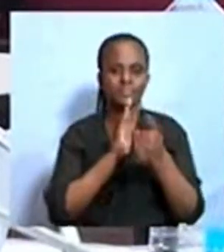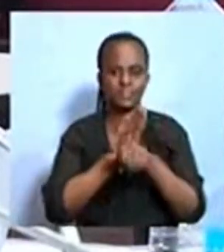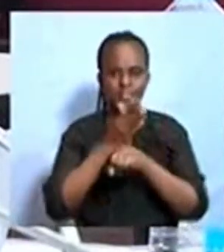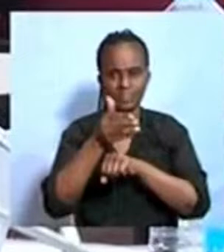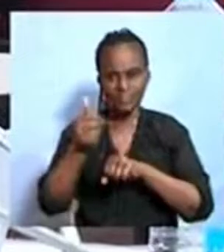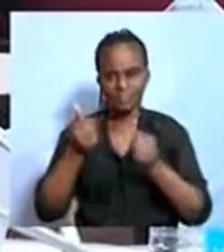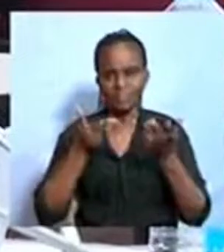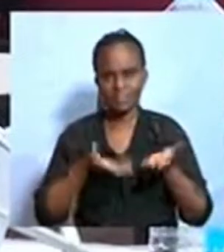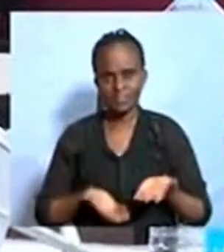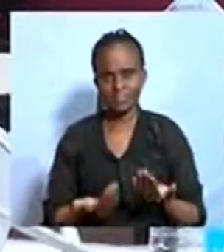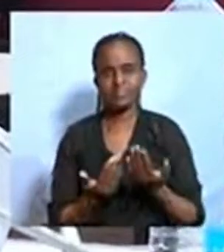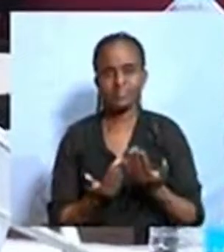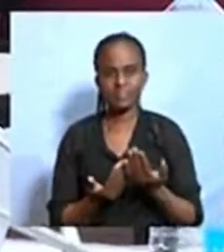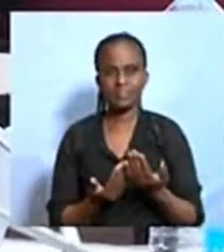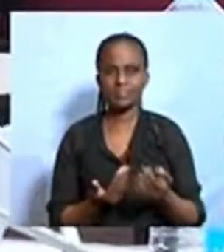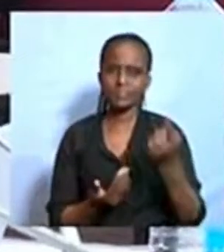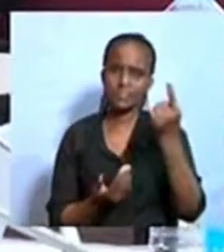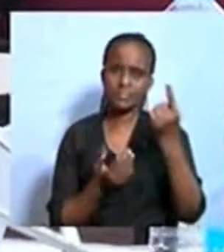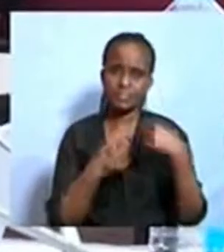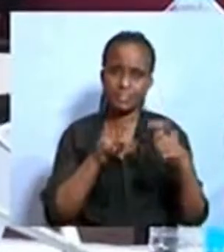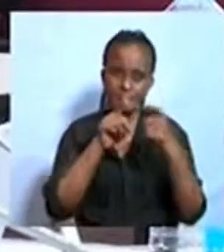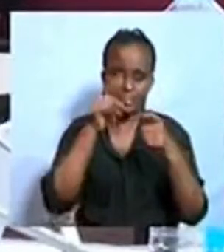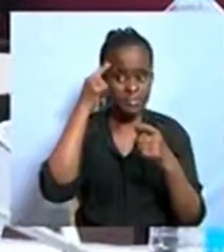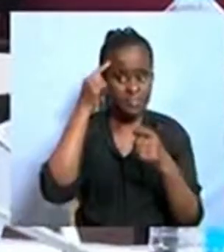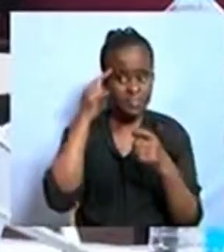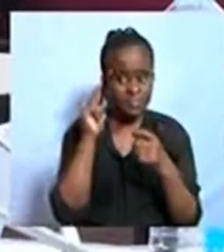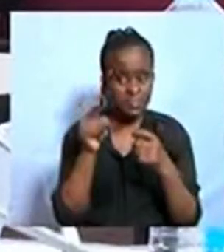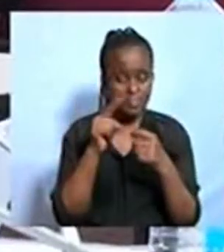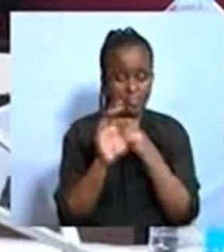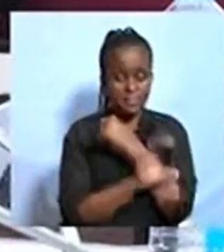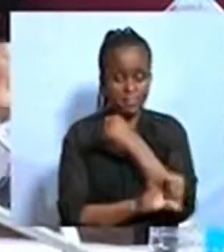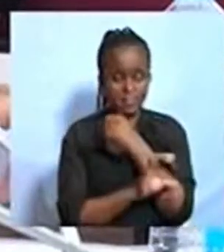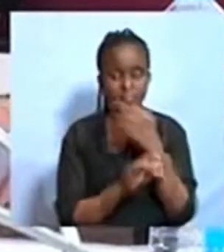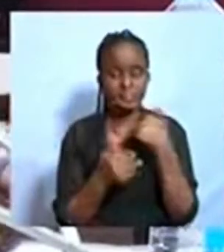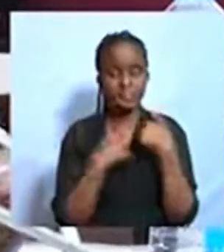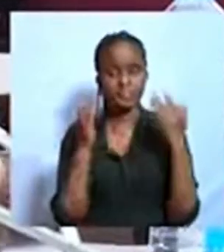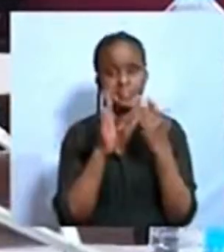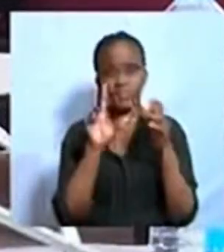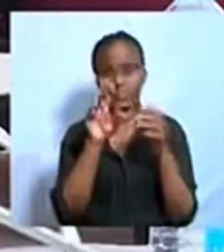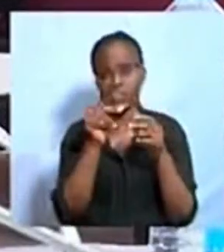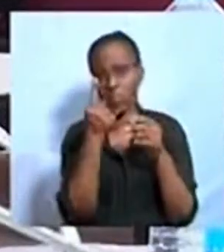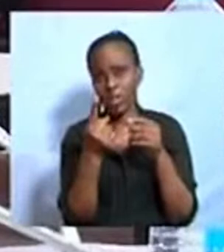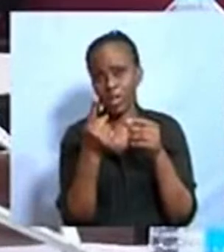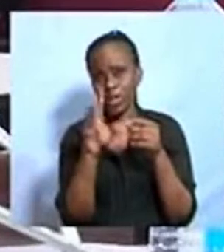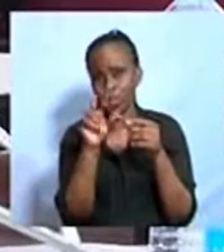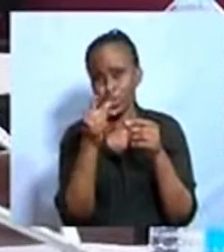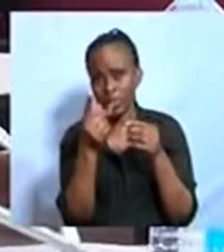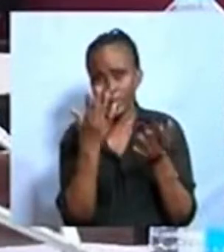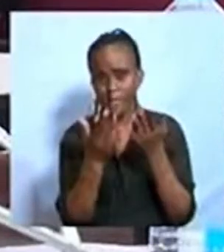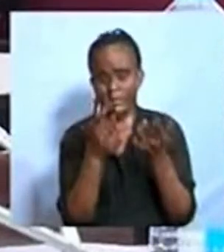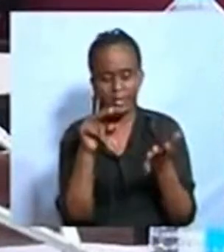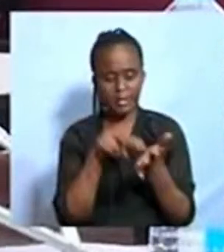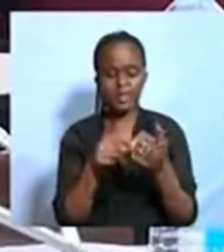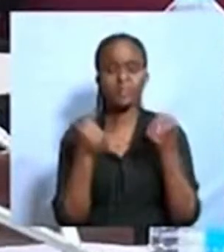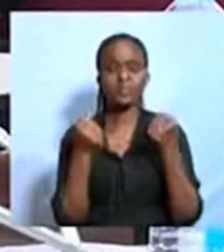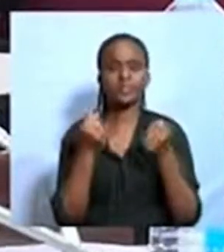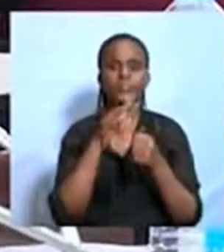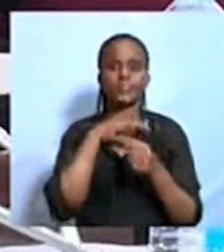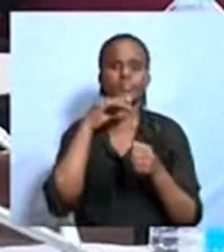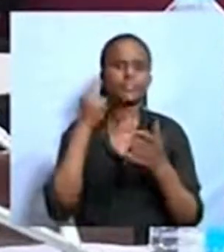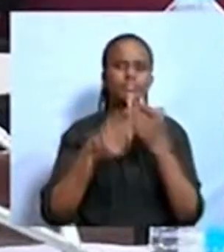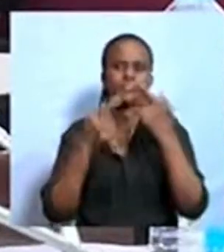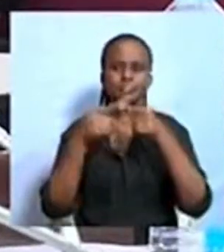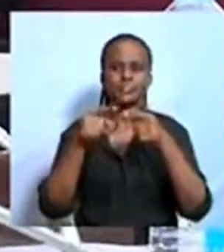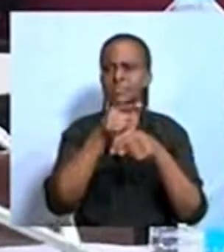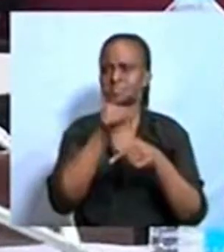delivered. One of the challenges this country has faced is that nobody has been perhaps courageous enough to ask what happened